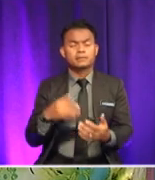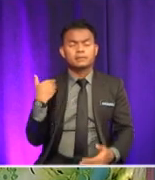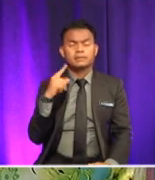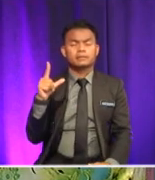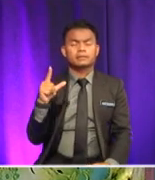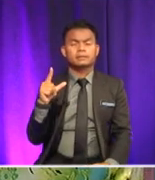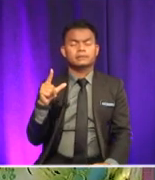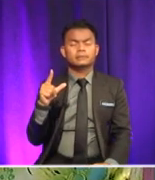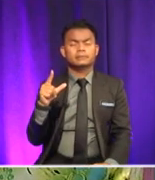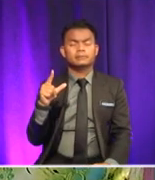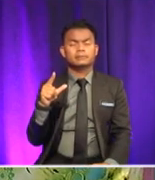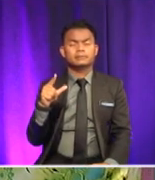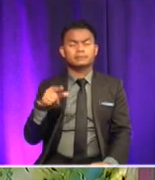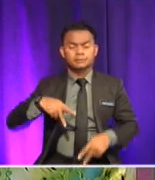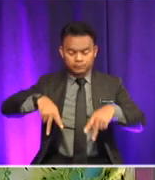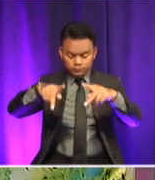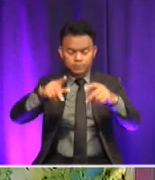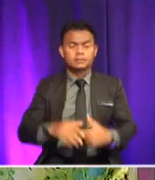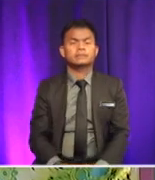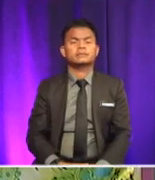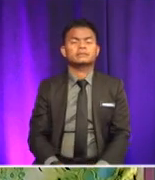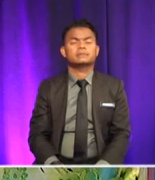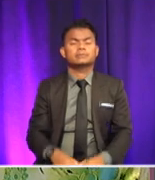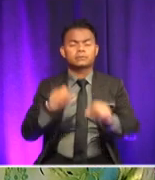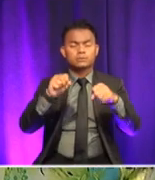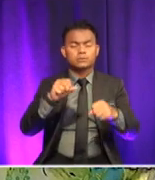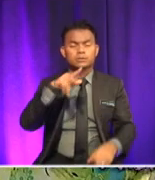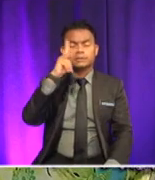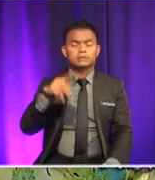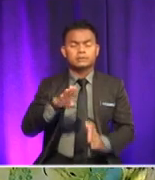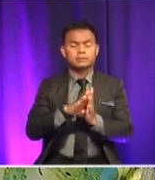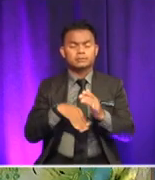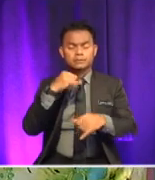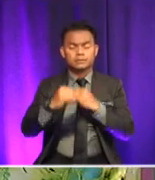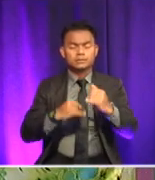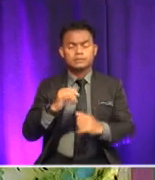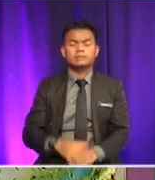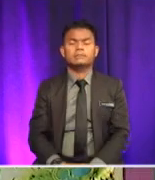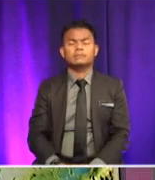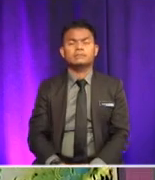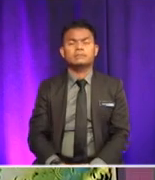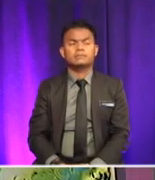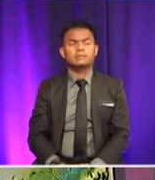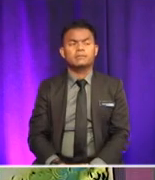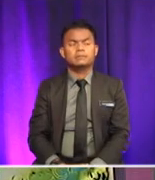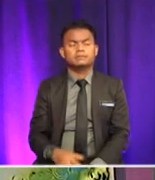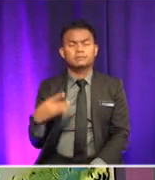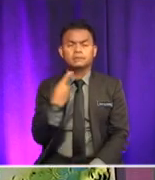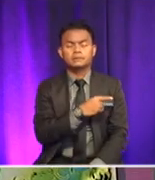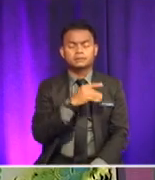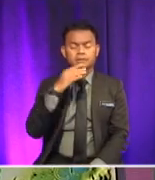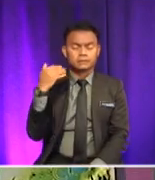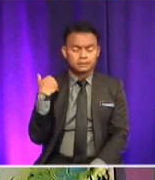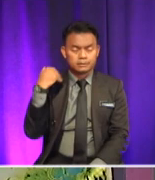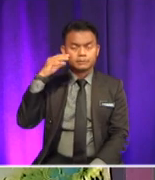how the process of Min Fong Ho writes the scene. Next one, we want to know significant moment. You have all the evidence,